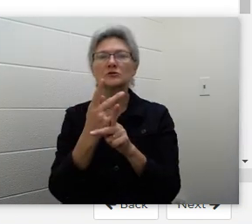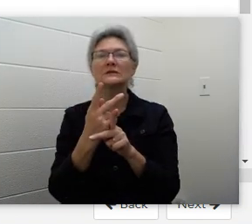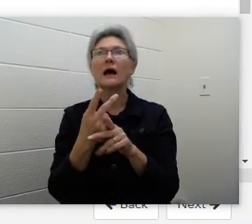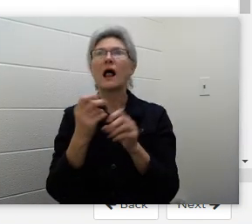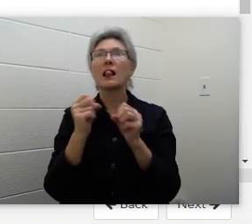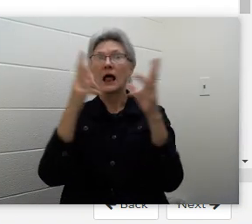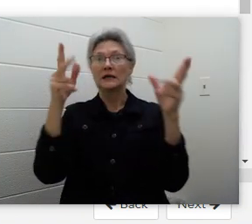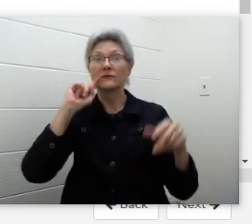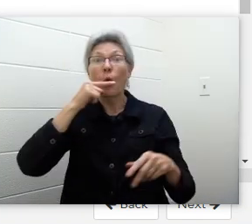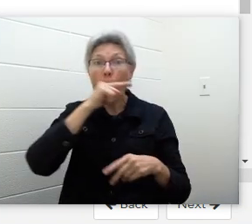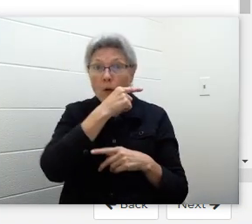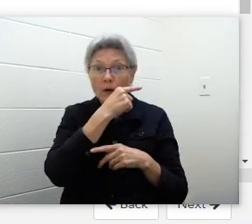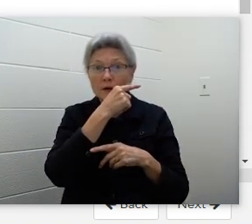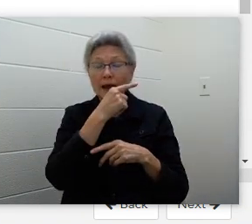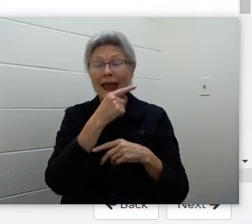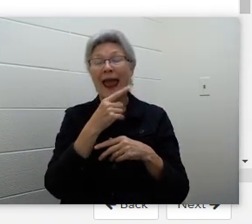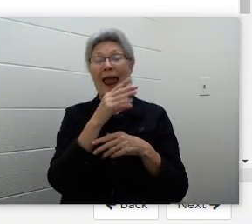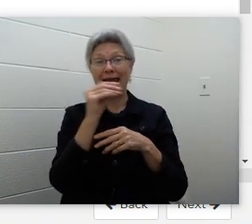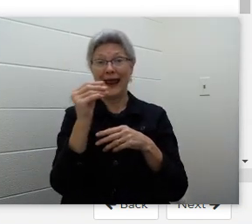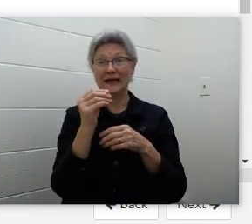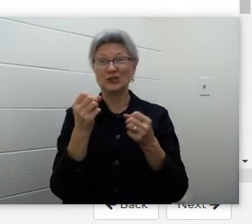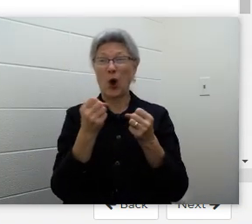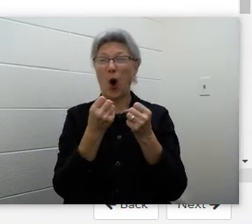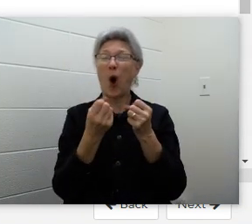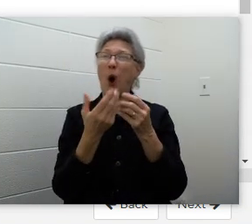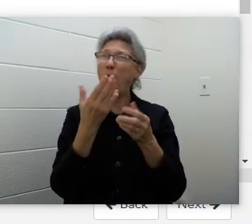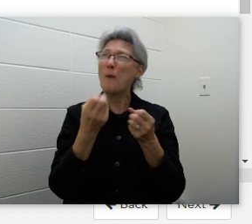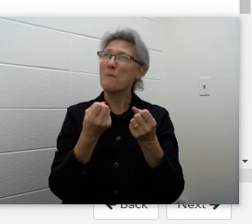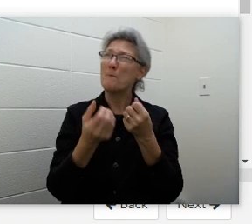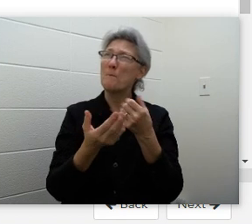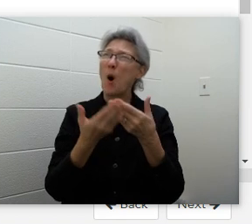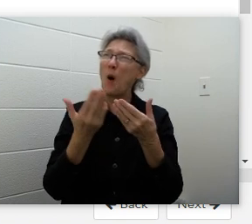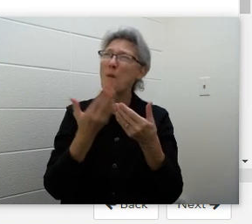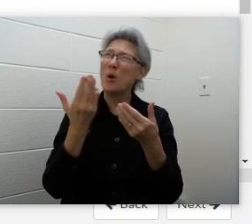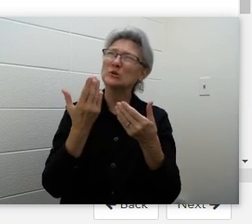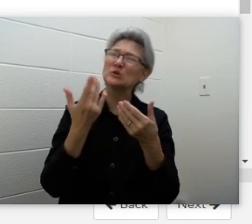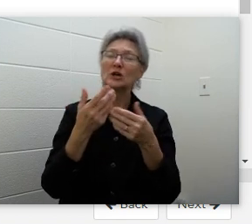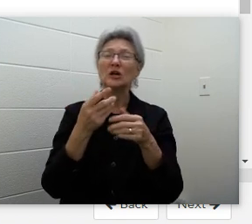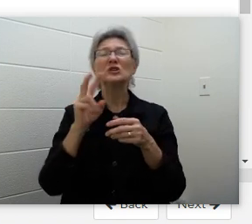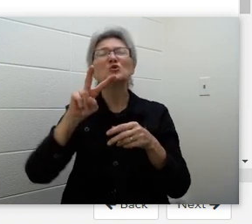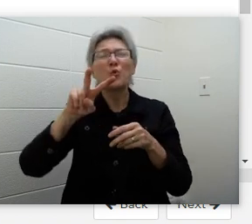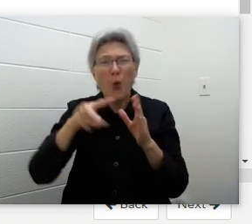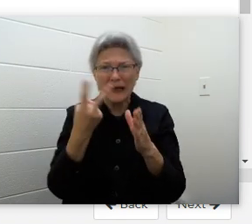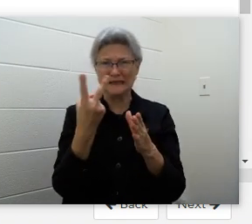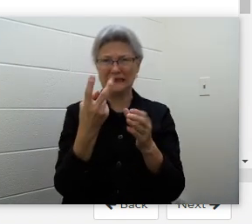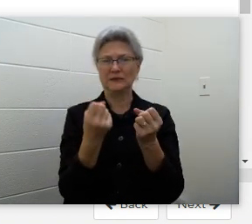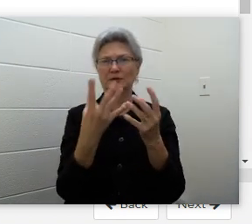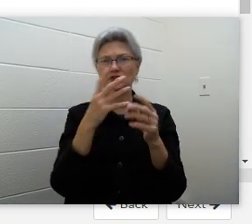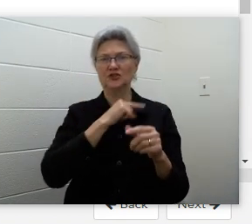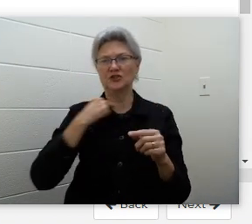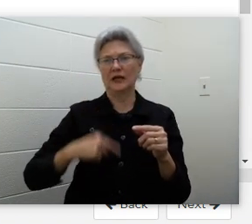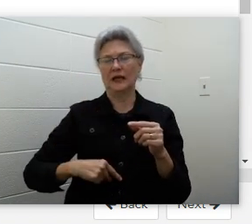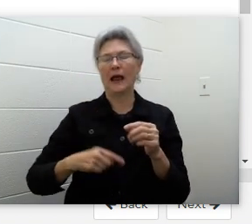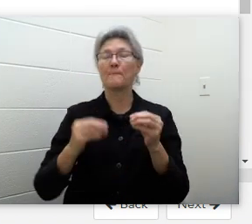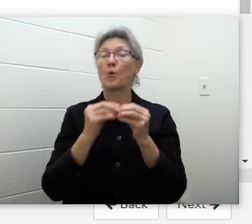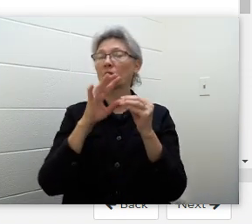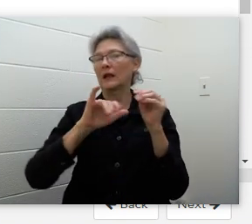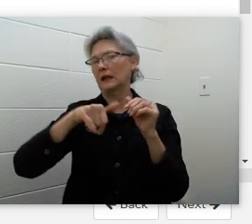amount of corn. In fact, it produces almost twice as much corn as China, and far more than any other